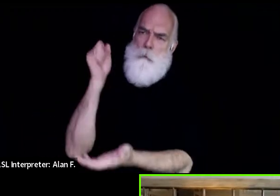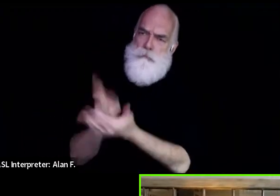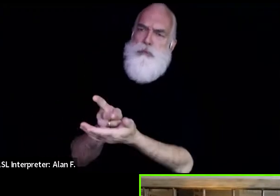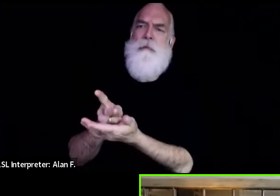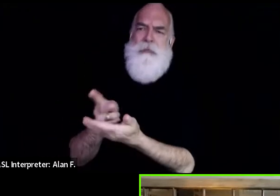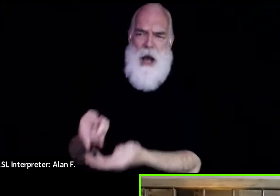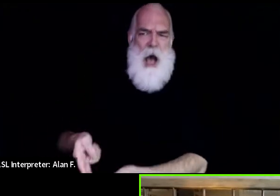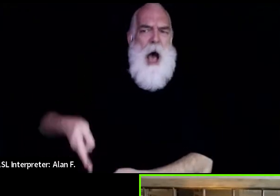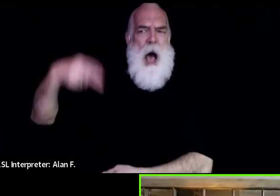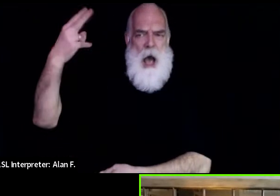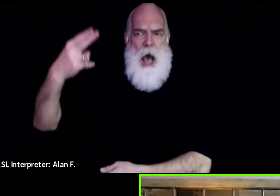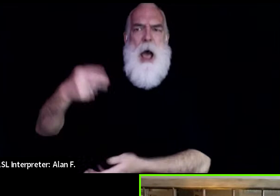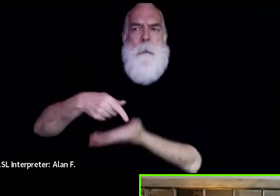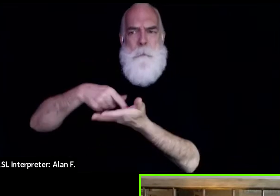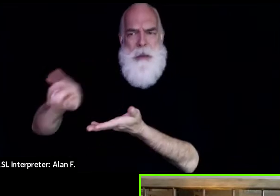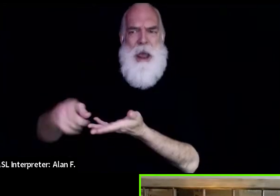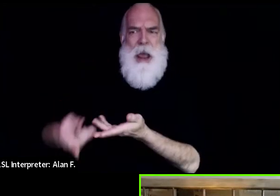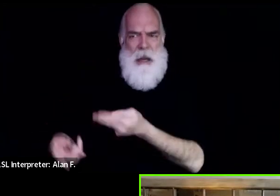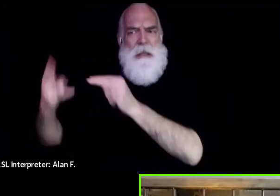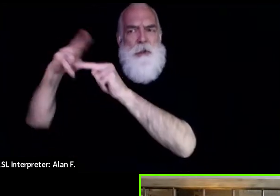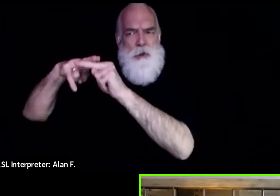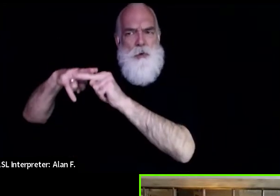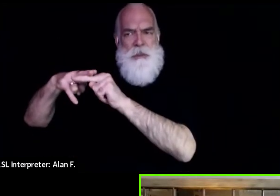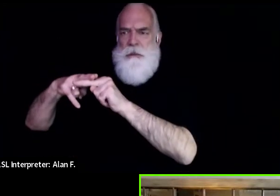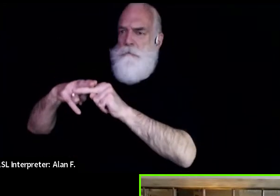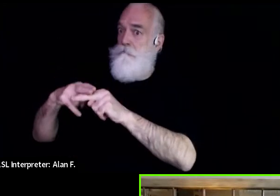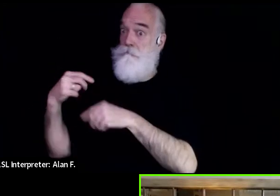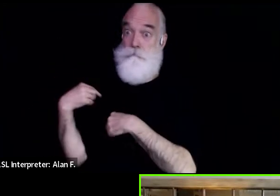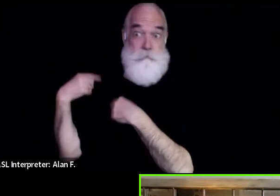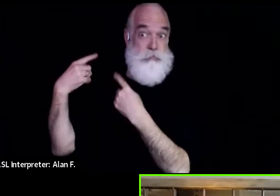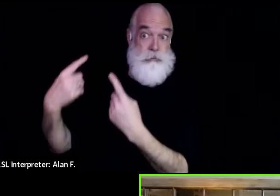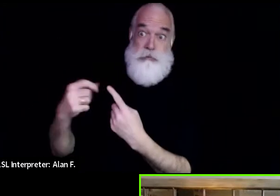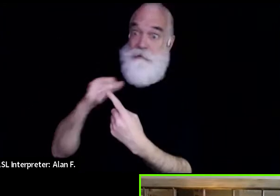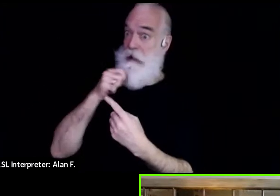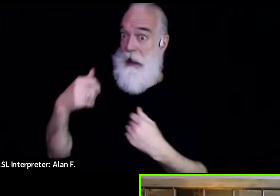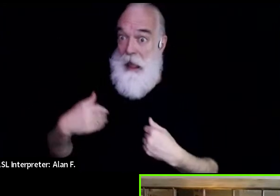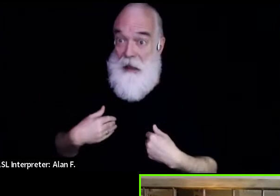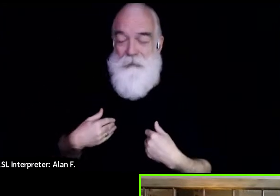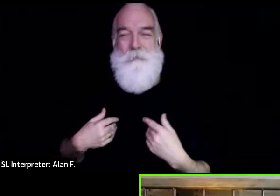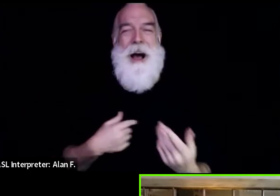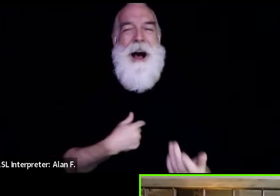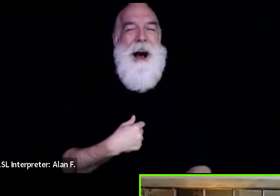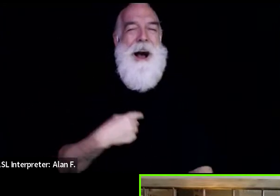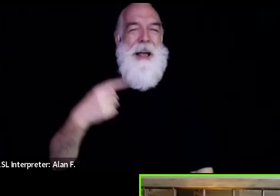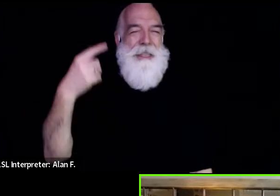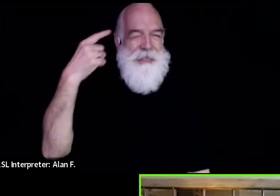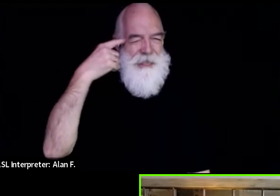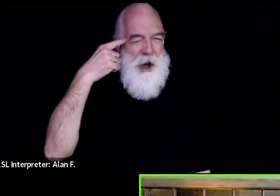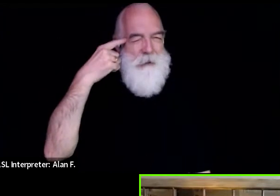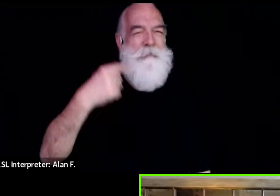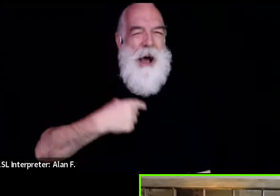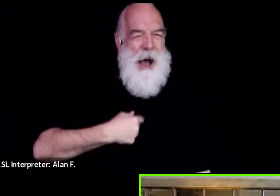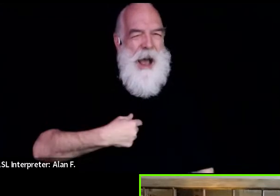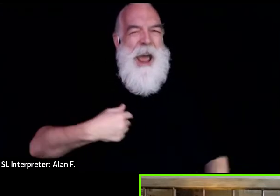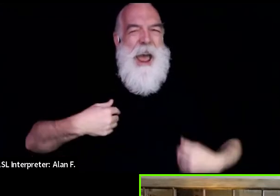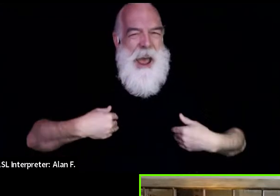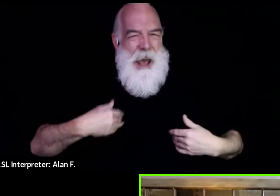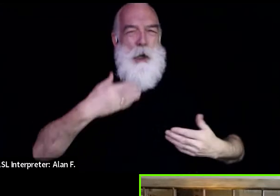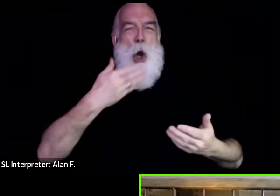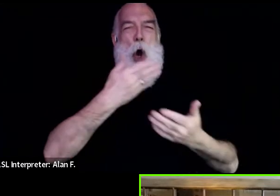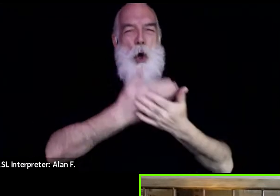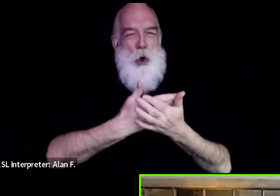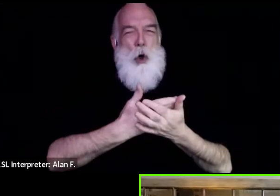our city. And I really believed that I had established more mutual